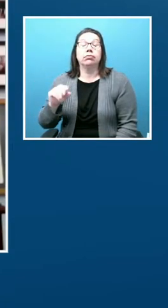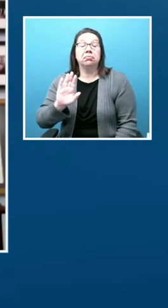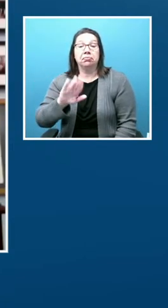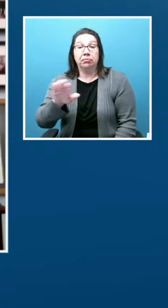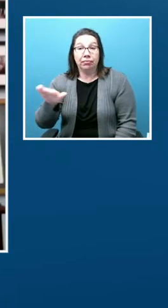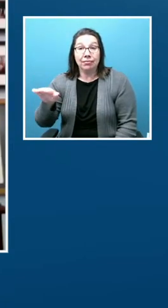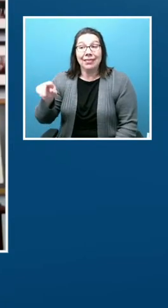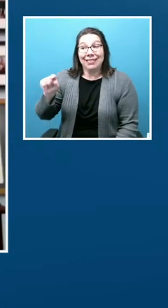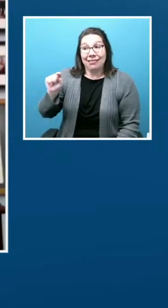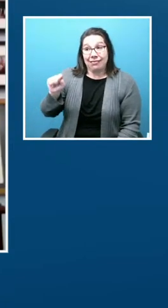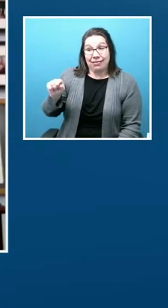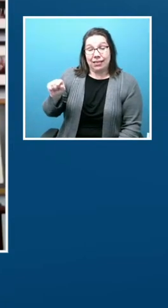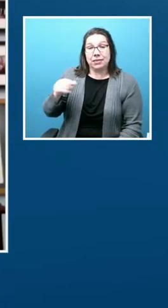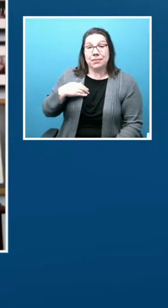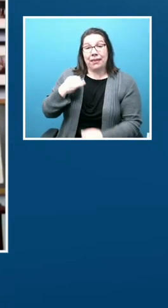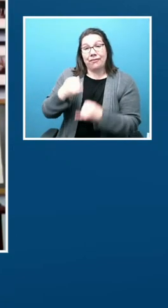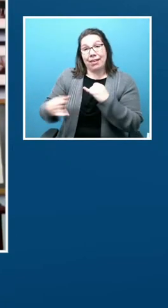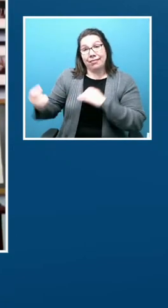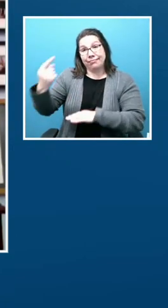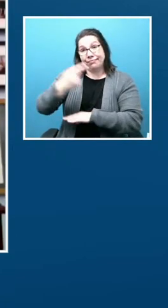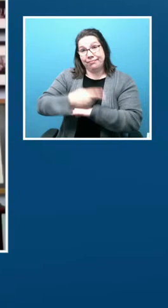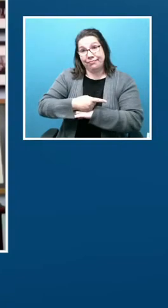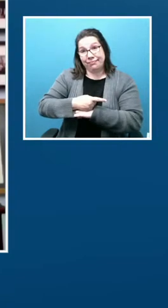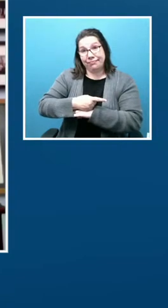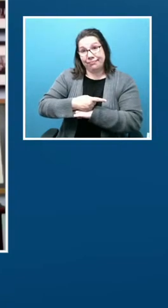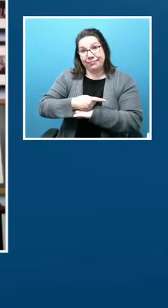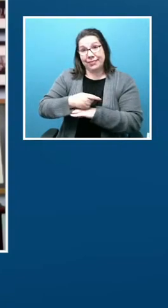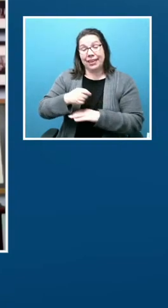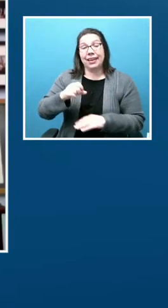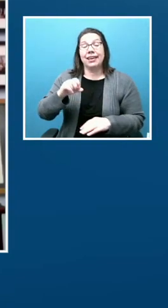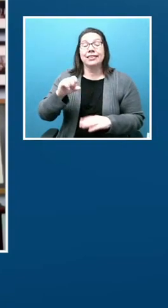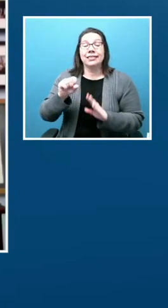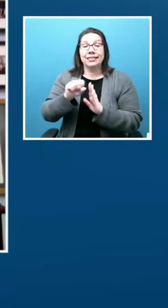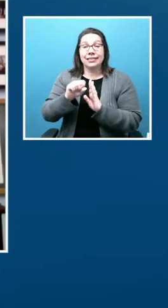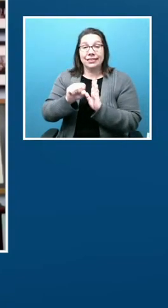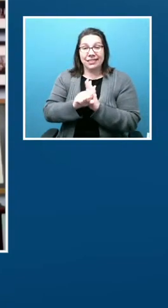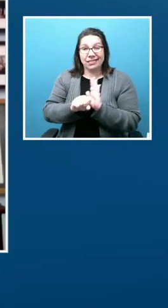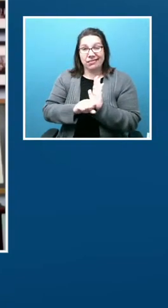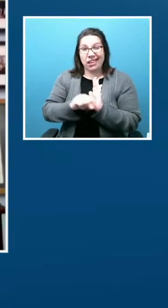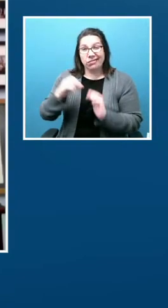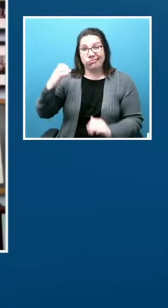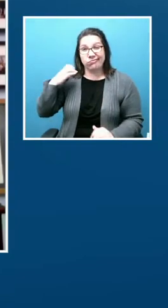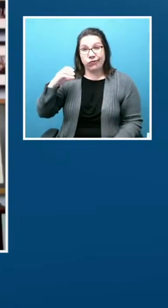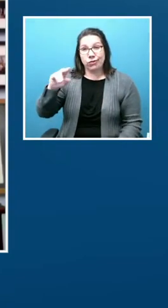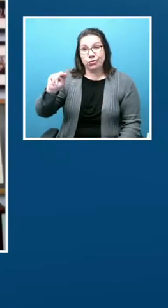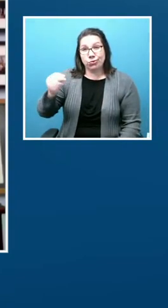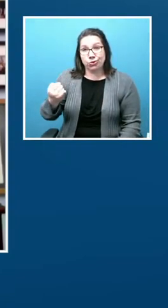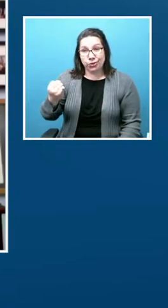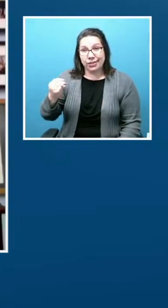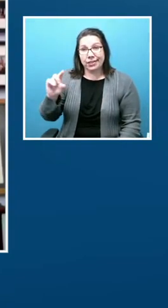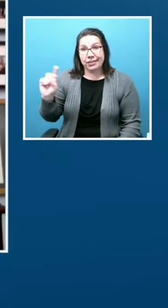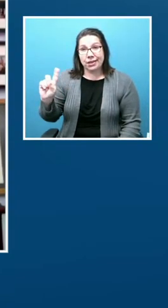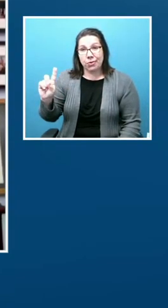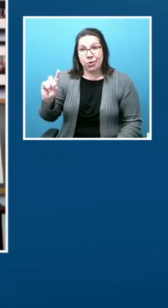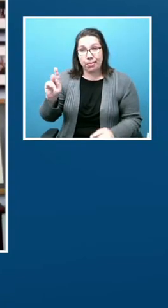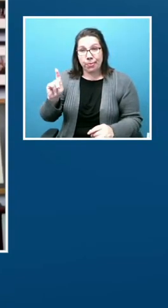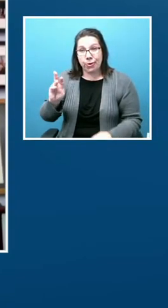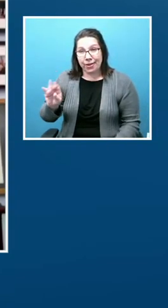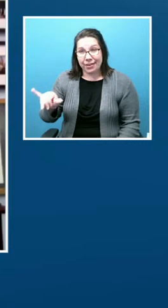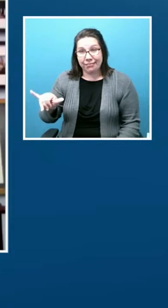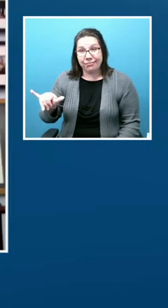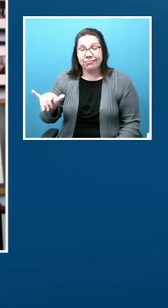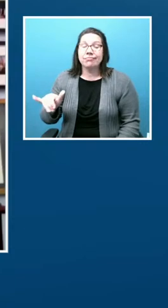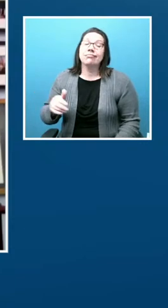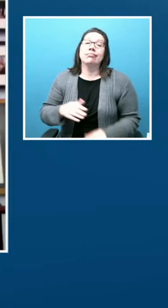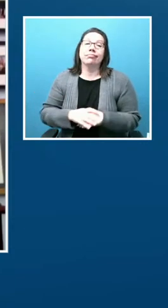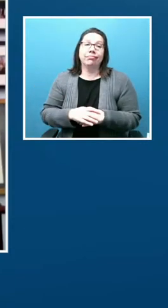it will be my final day as state chair of the New Jersey Democratic Party. I have to tell you, we've grown tremendously over